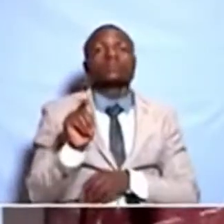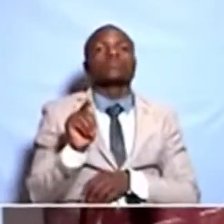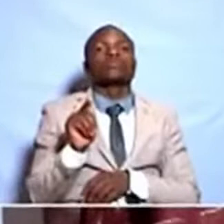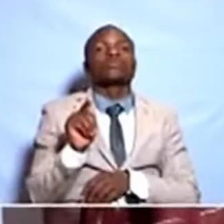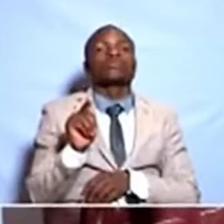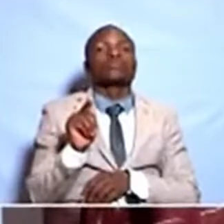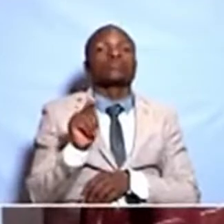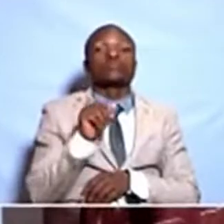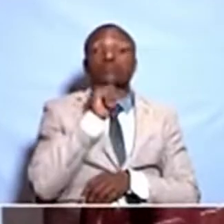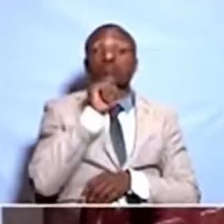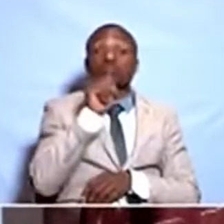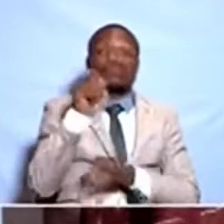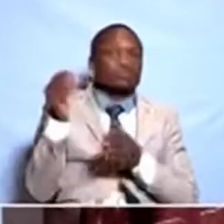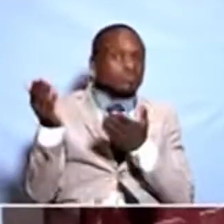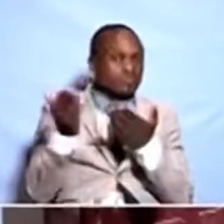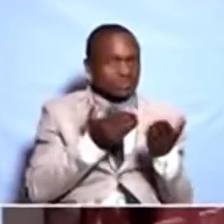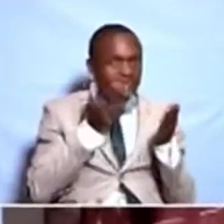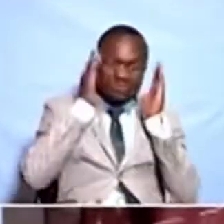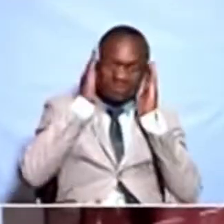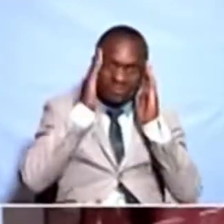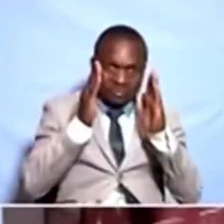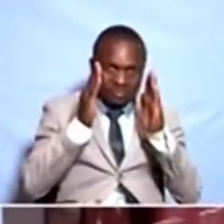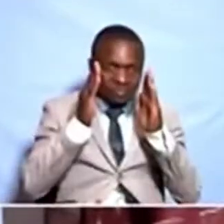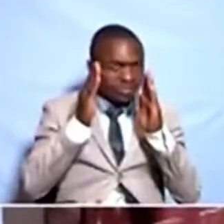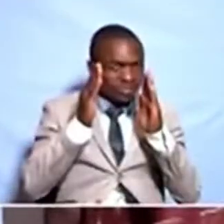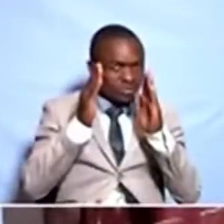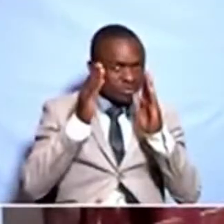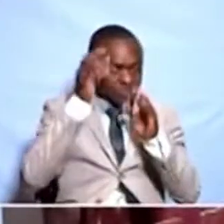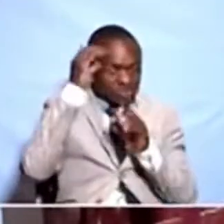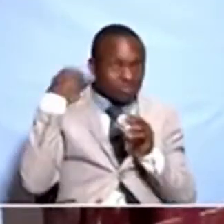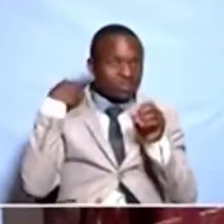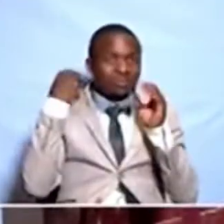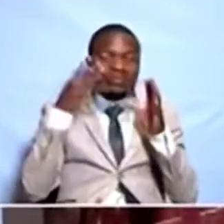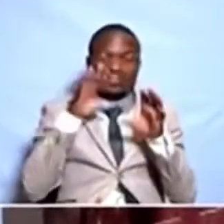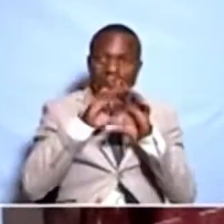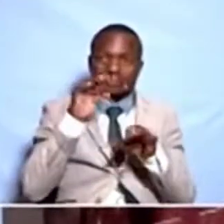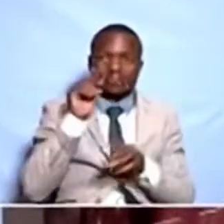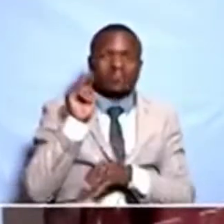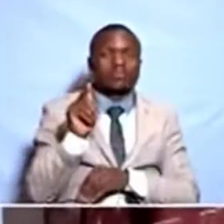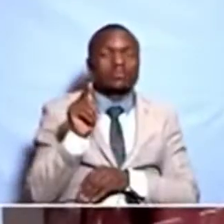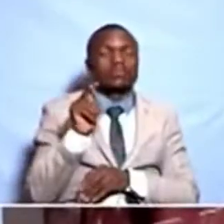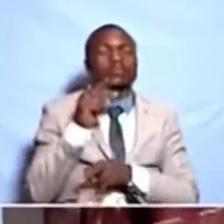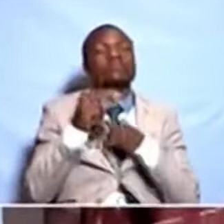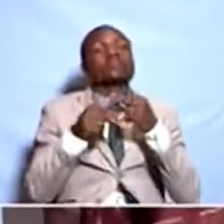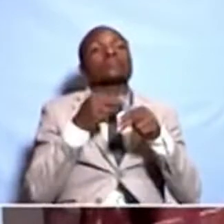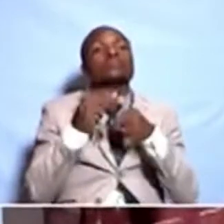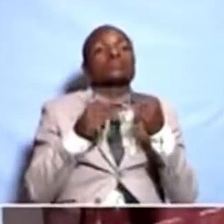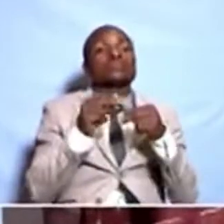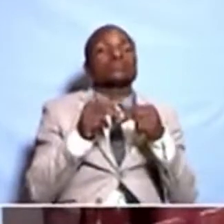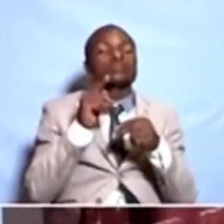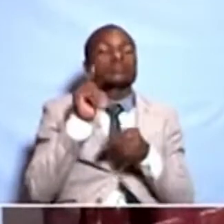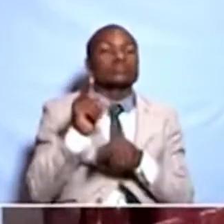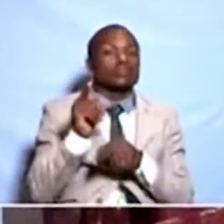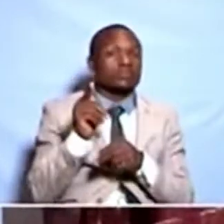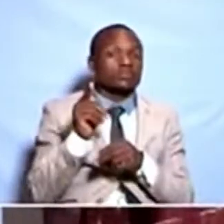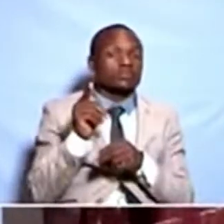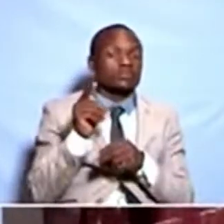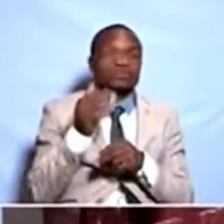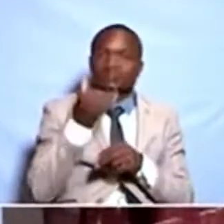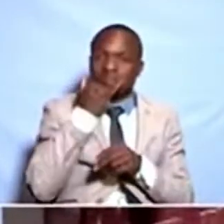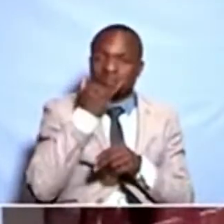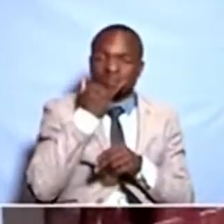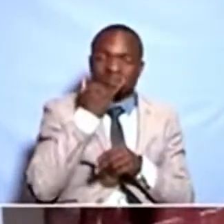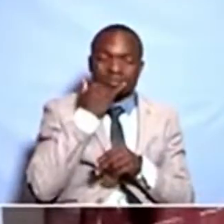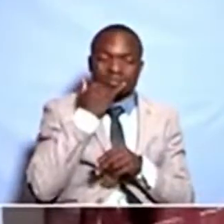do not bring it to our attention, and officers find you, then you are in for it. It's an offense,